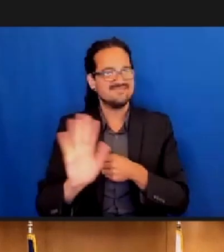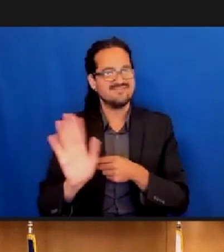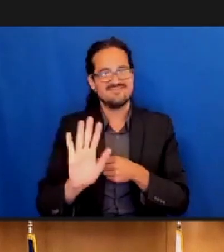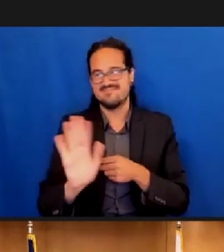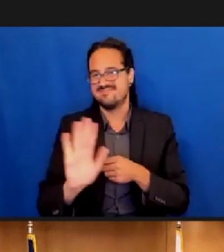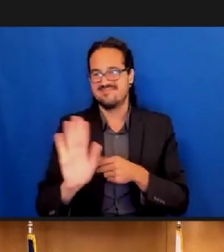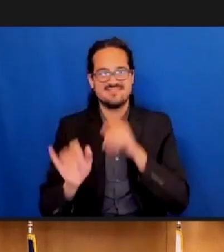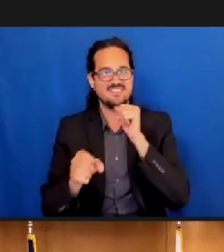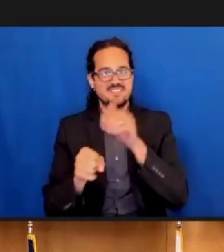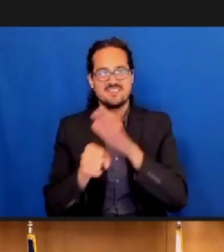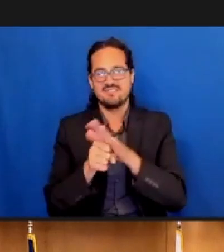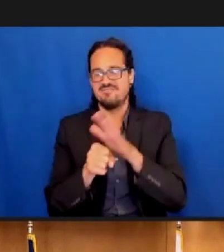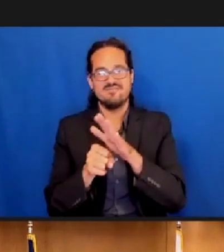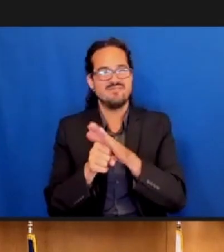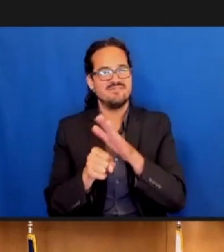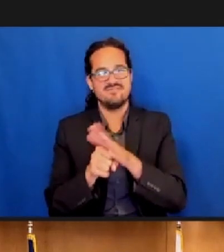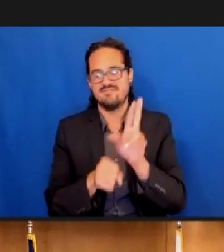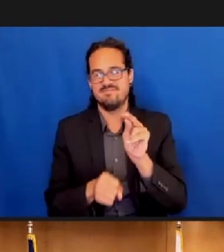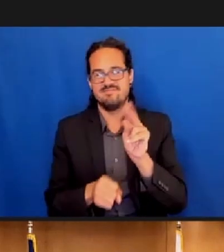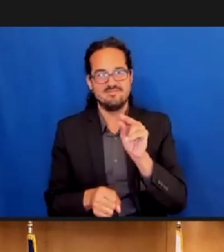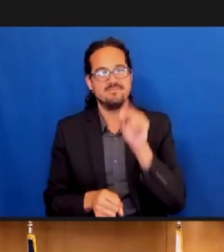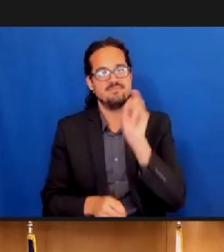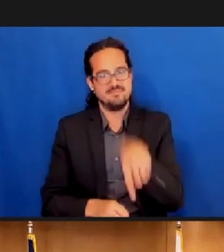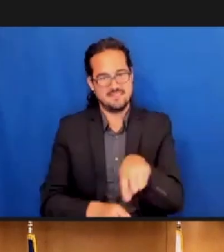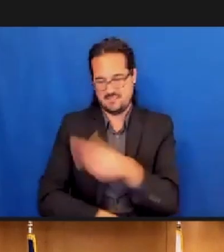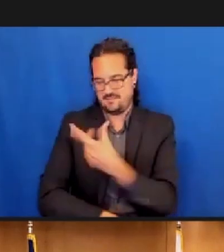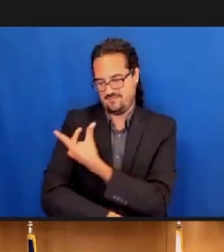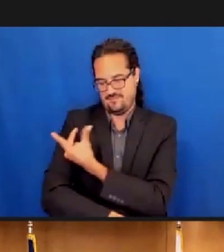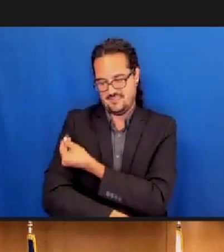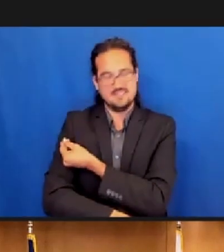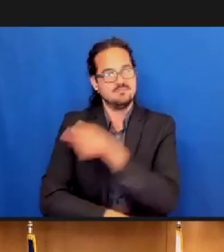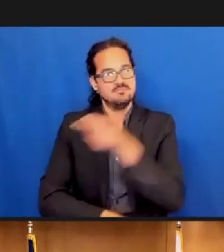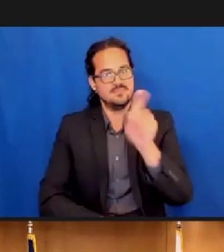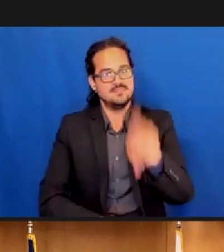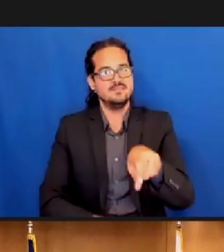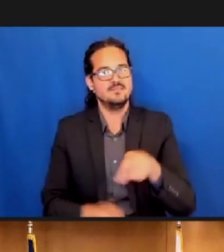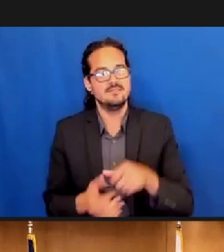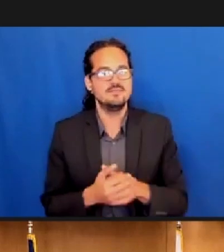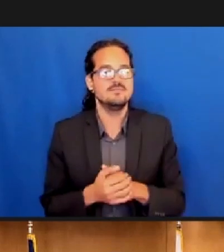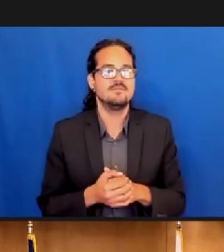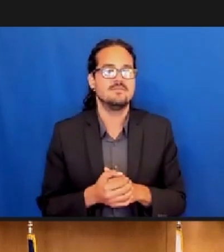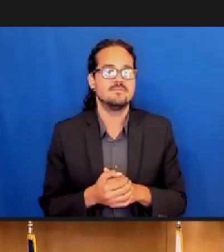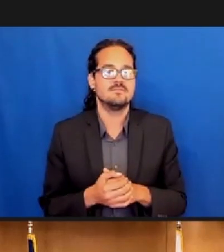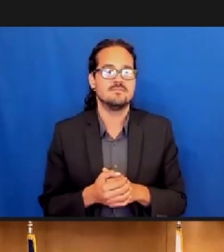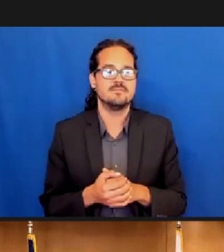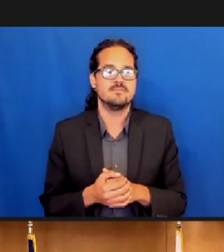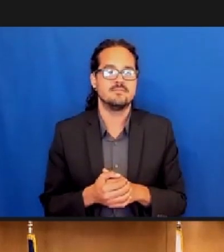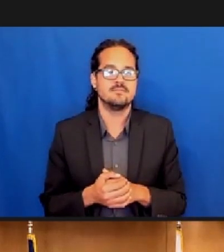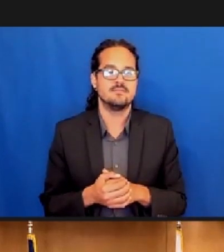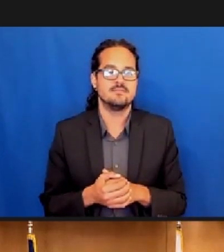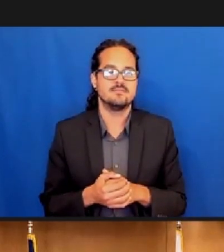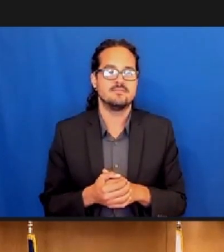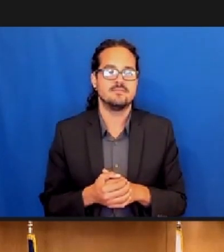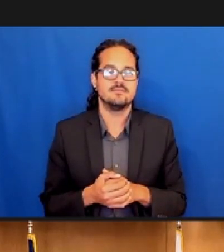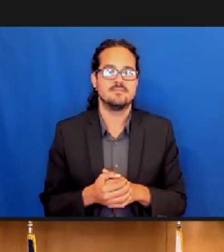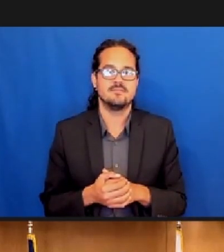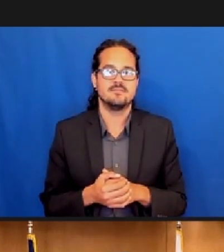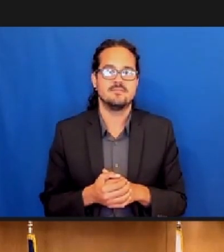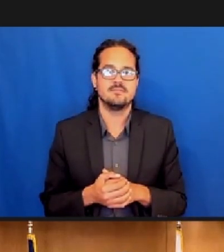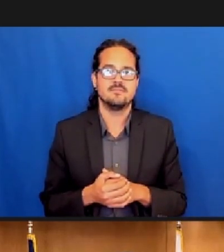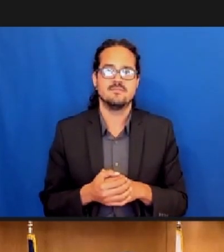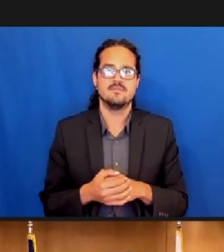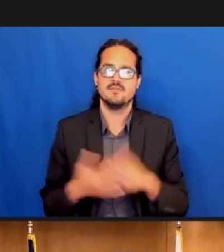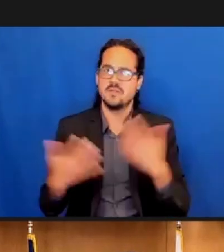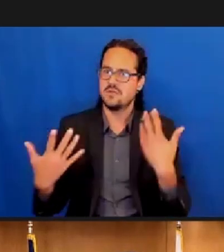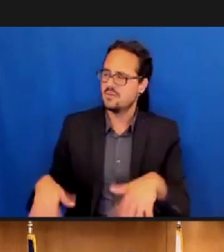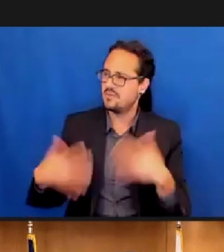Well, you guys are answering the questions already, so I can't even keep up. Thank you for that, Dr. Willis. I'm